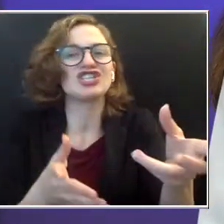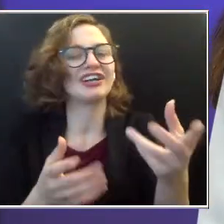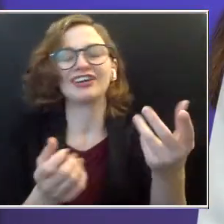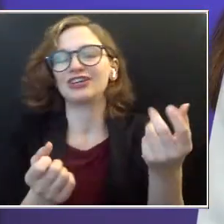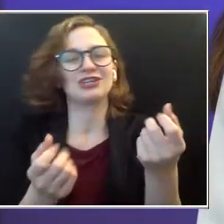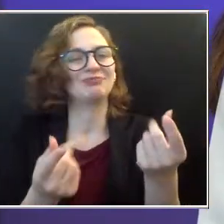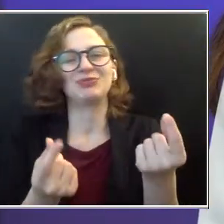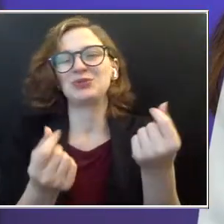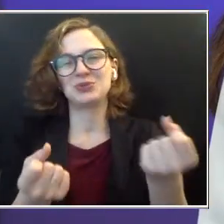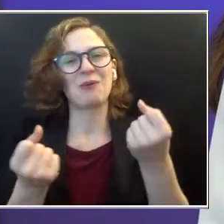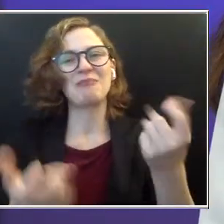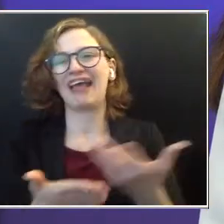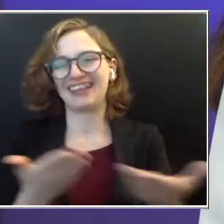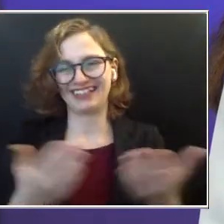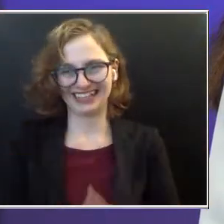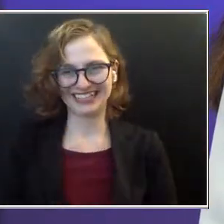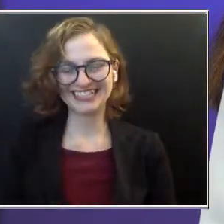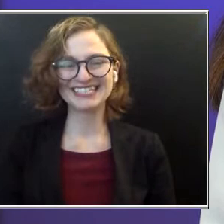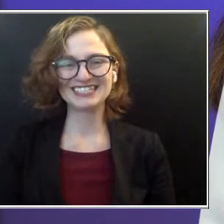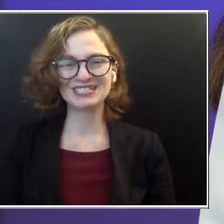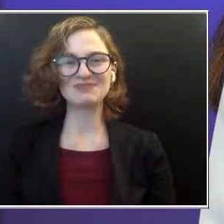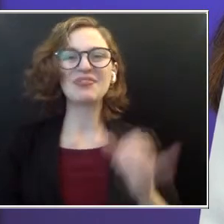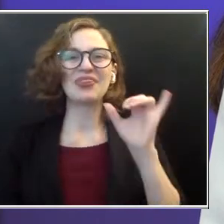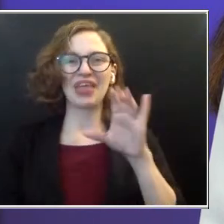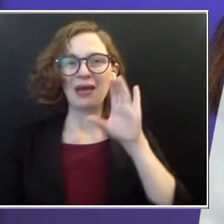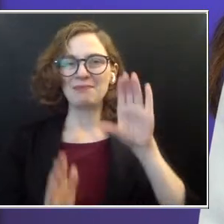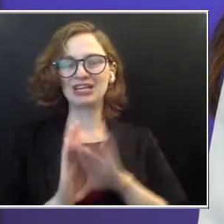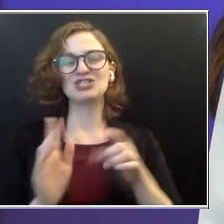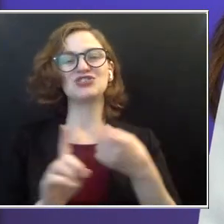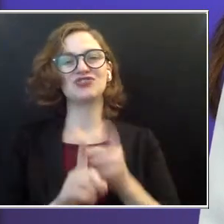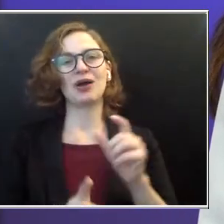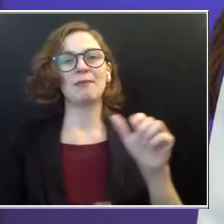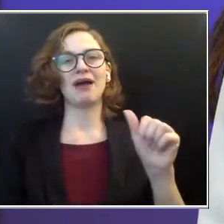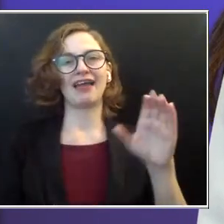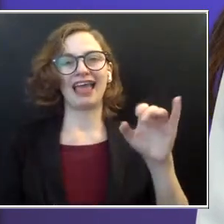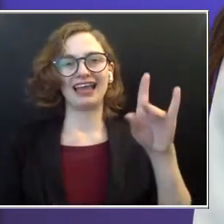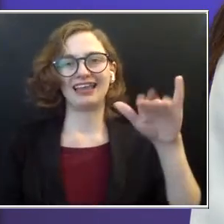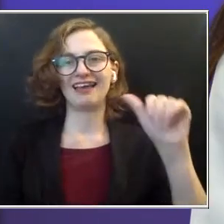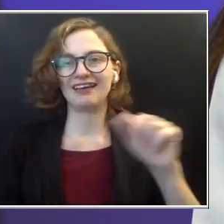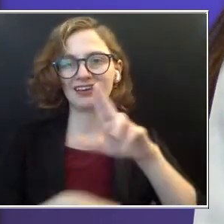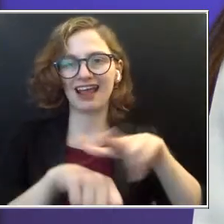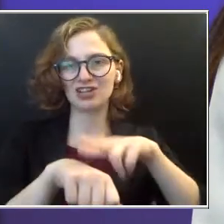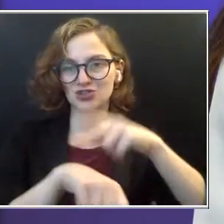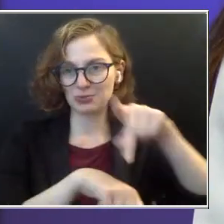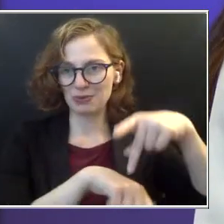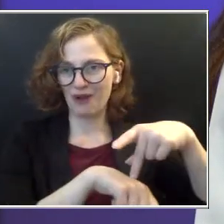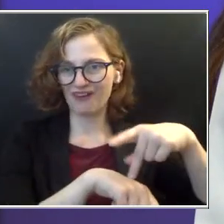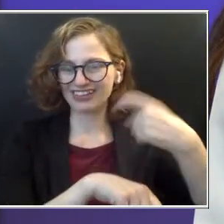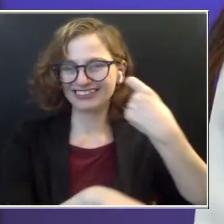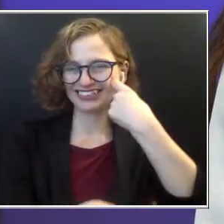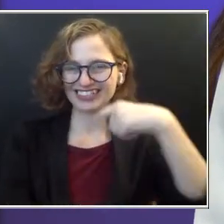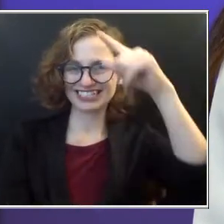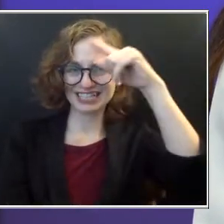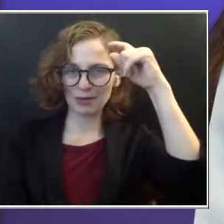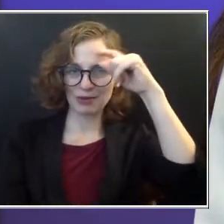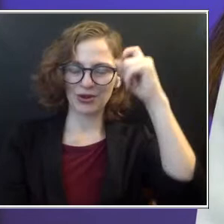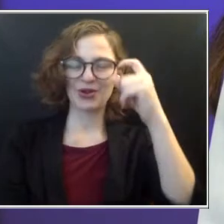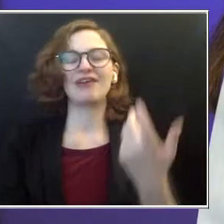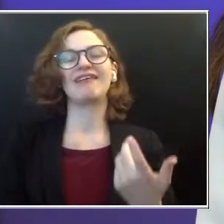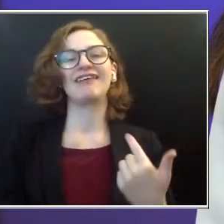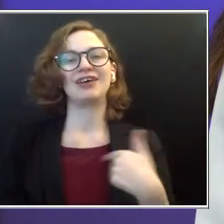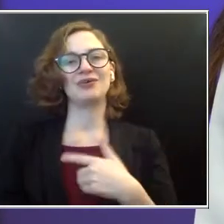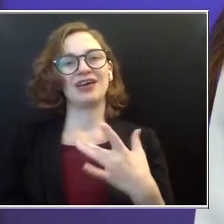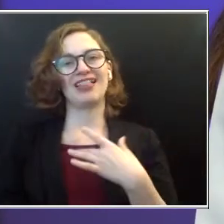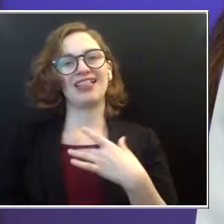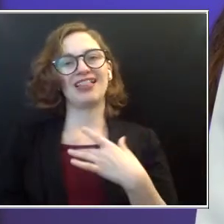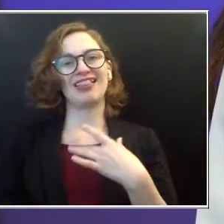So that picture actually is from Acadia National Park this summer. We really enjoy the juxtaposition of being out in nature along with the city. So